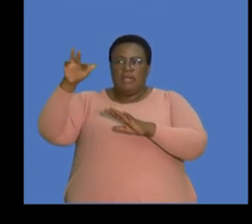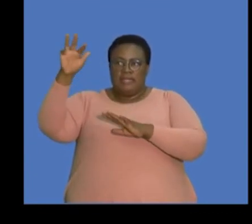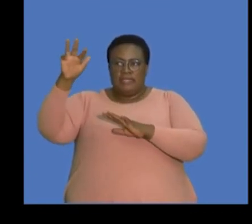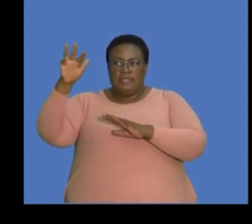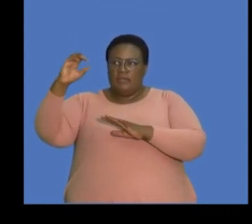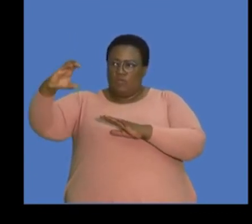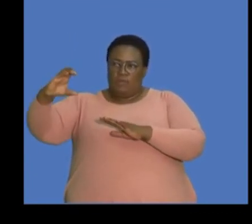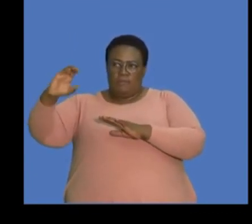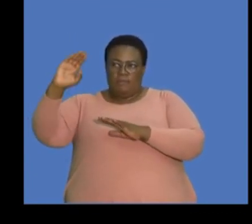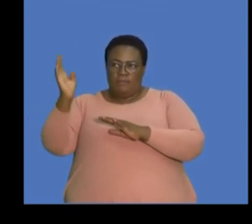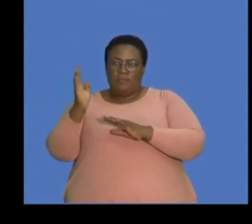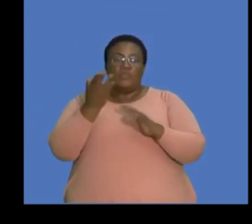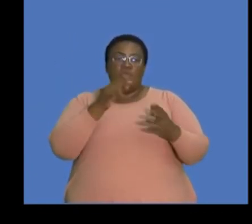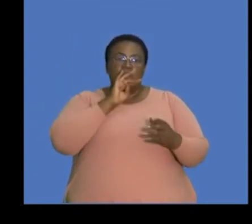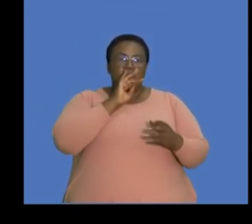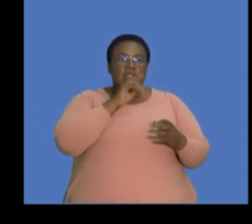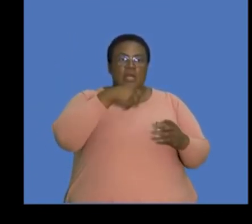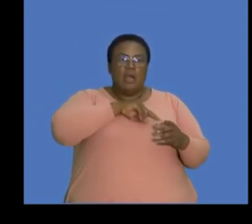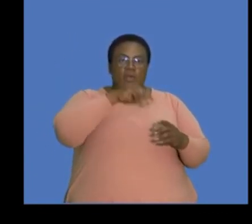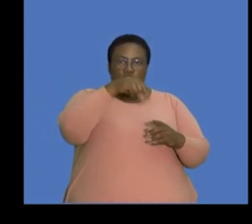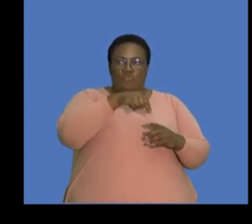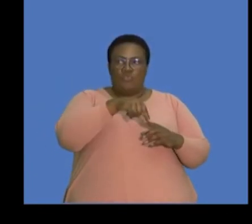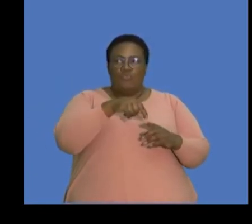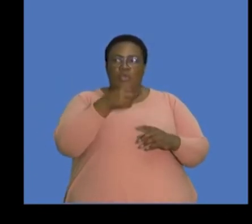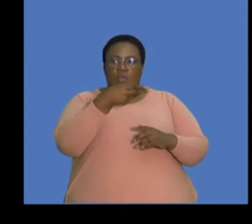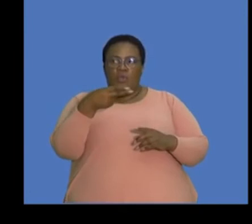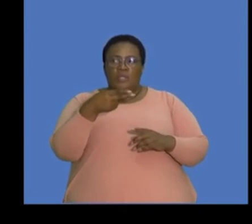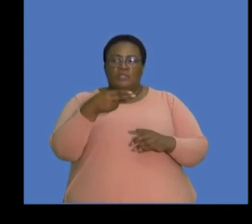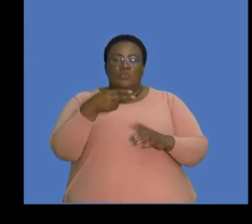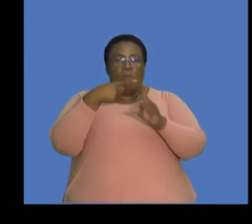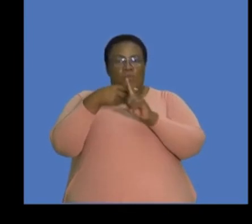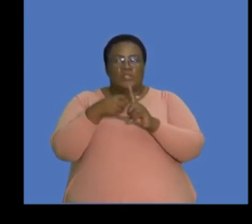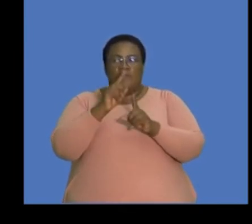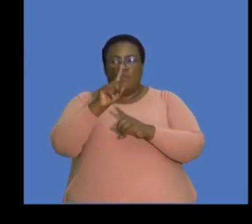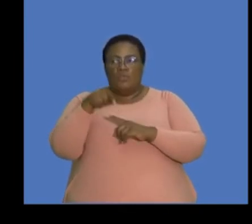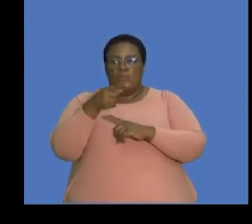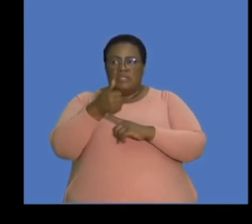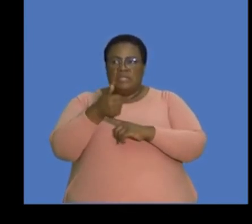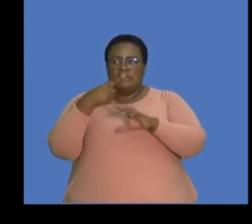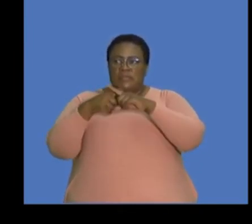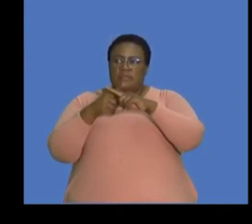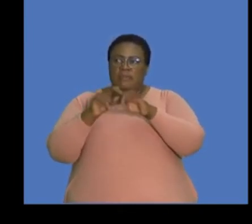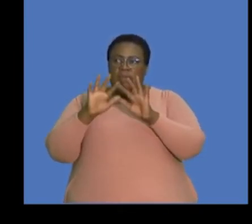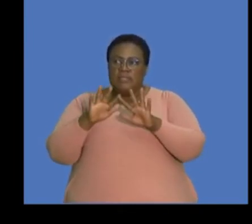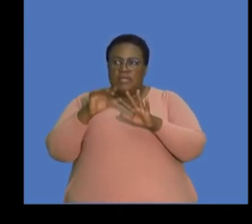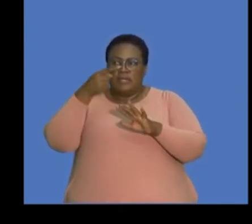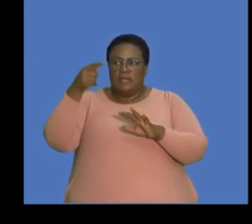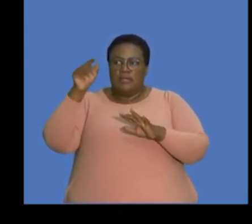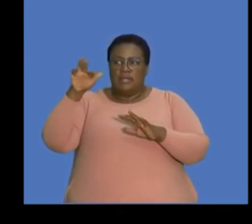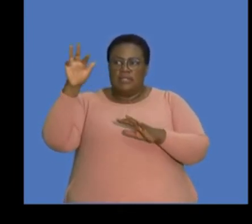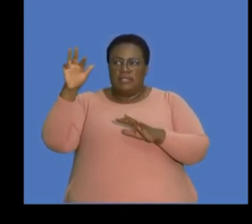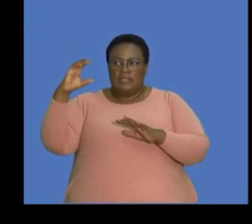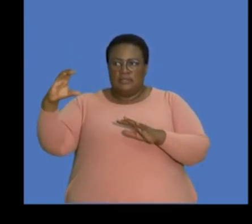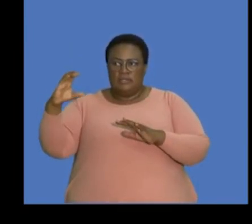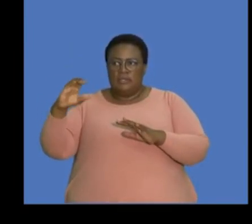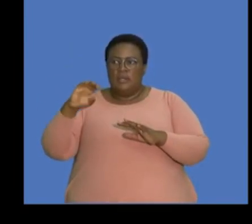negative 19 coulombs, right? So then our Q is equals to positive 1,6 multiplied by 10 exponent